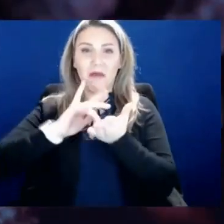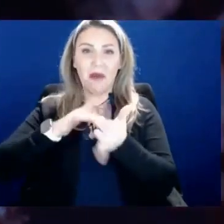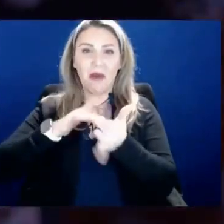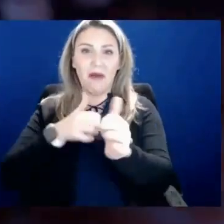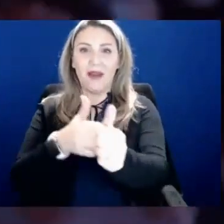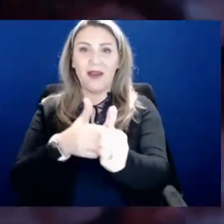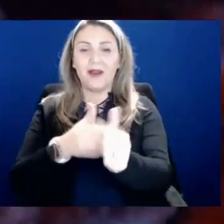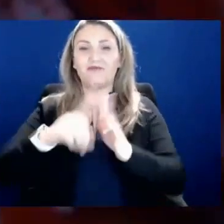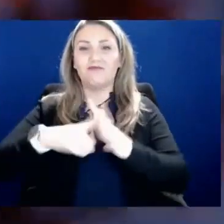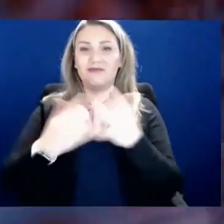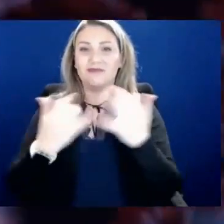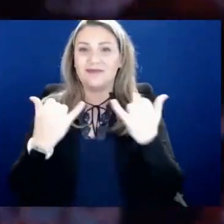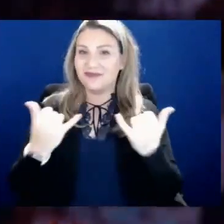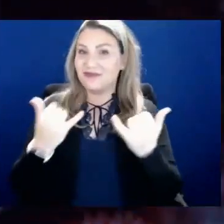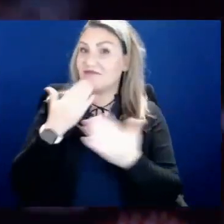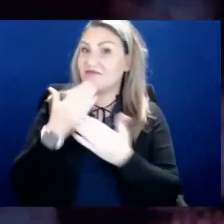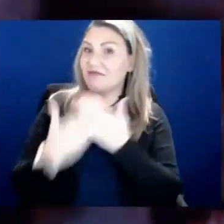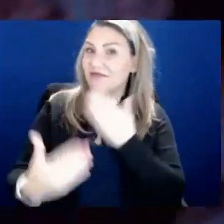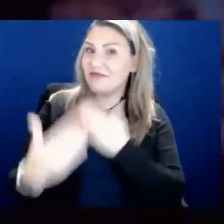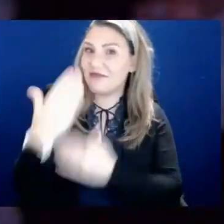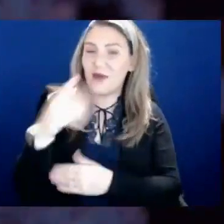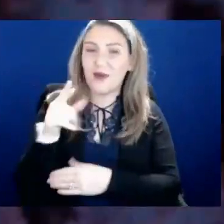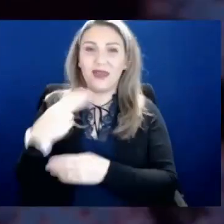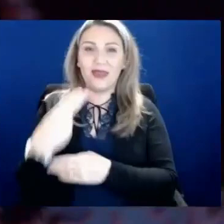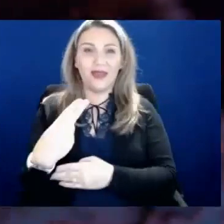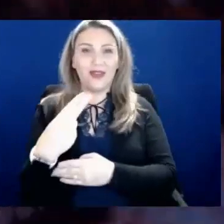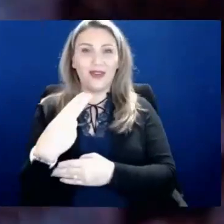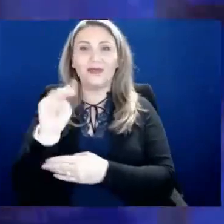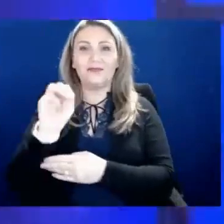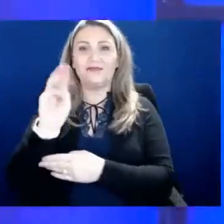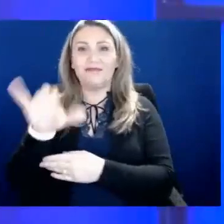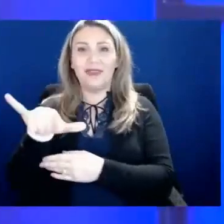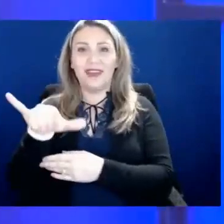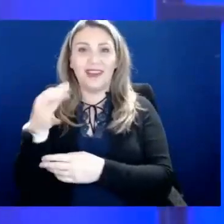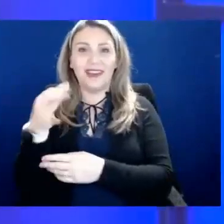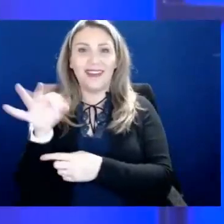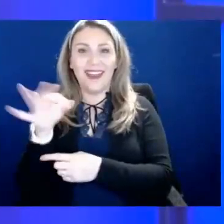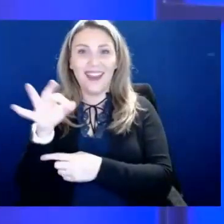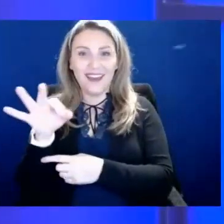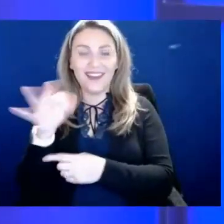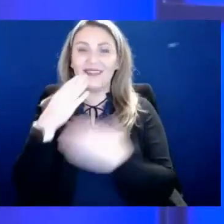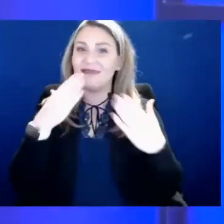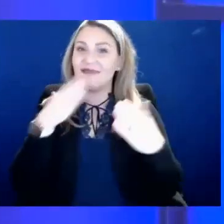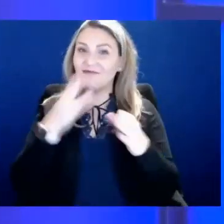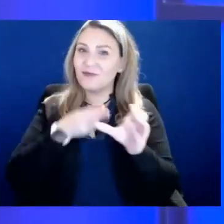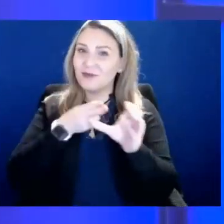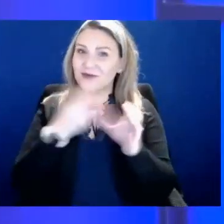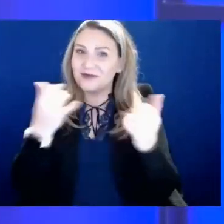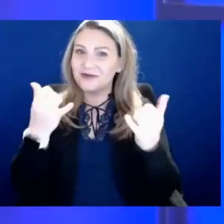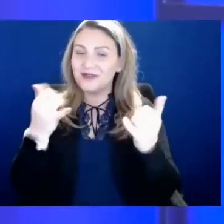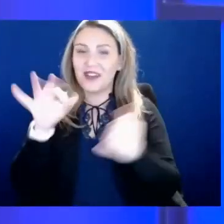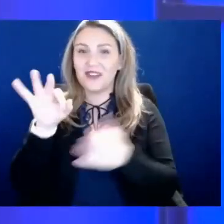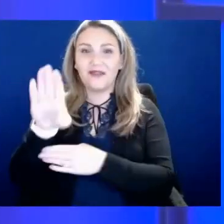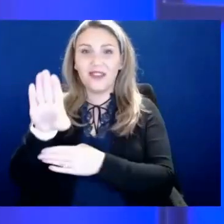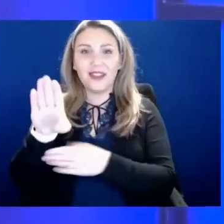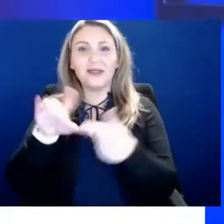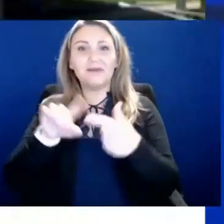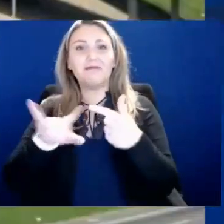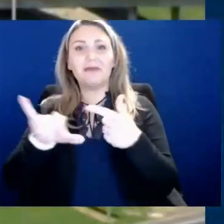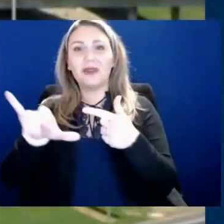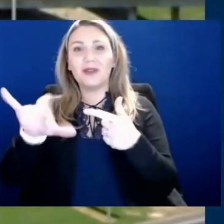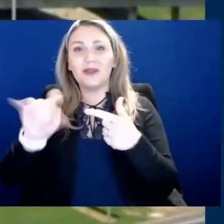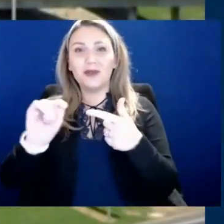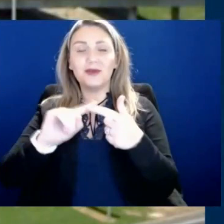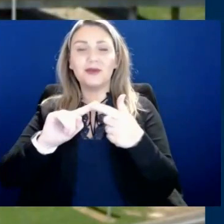And good morning to you. It is Thursday, May 19th. Thank you so much for being here with us on Facebook, YouTube, and on Twitter. Coming up a little